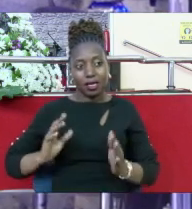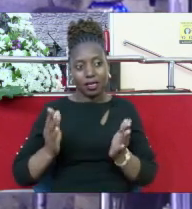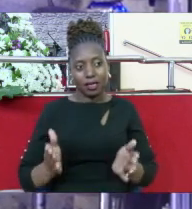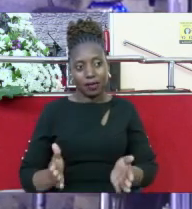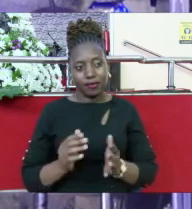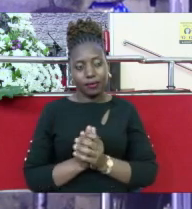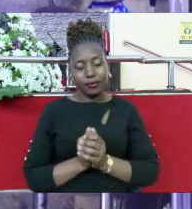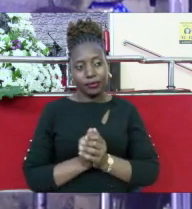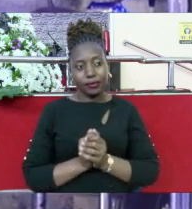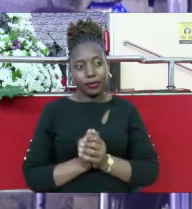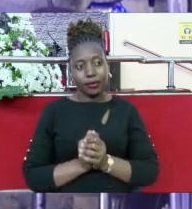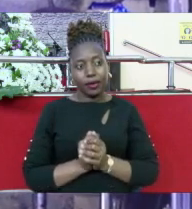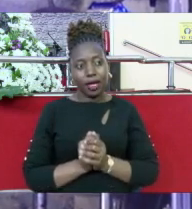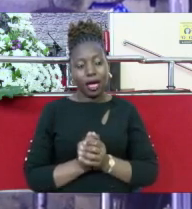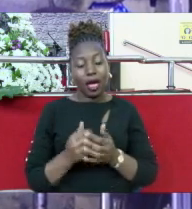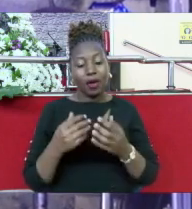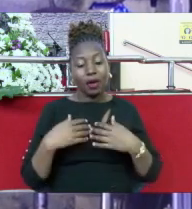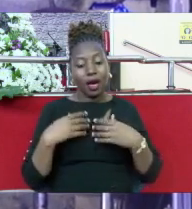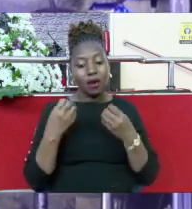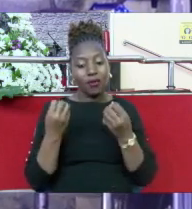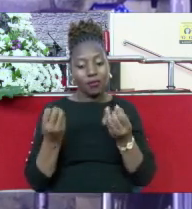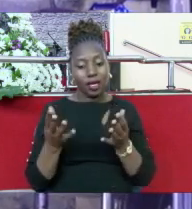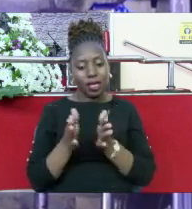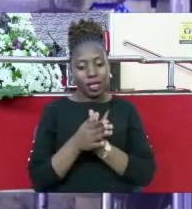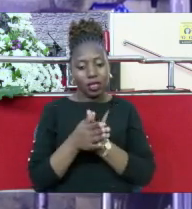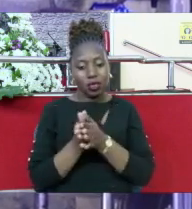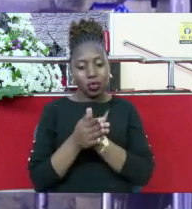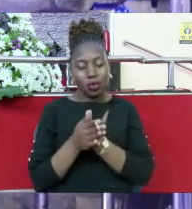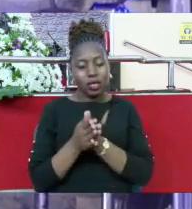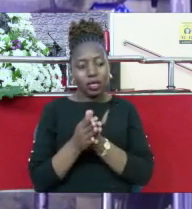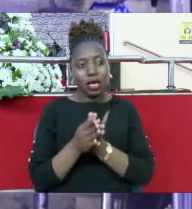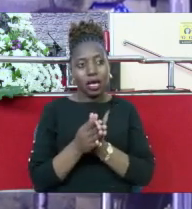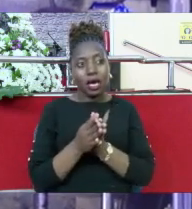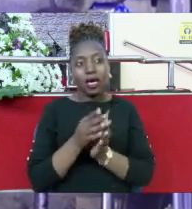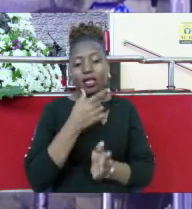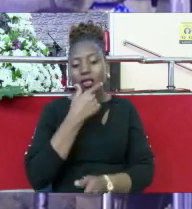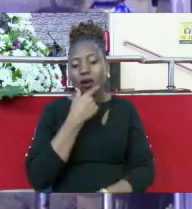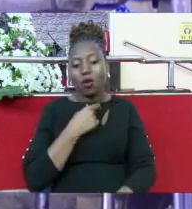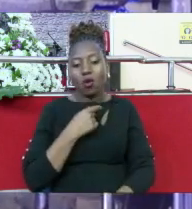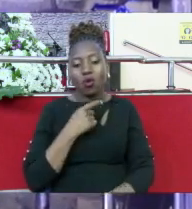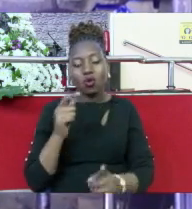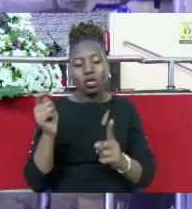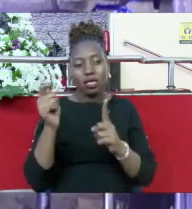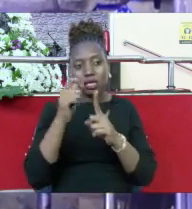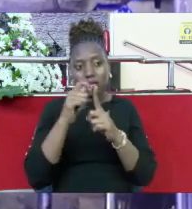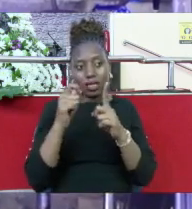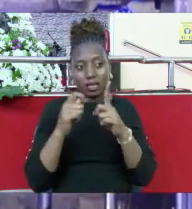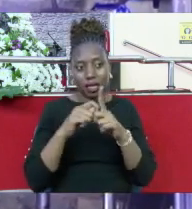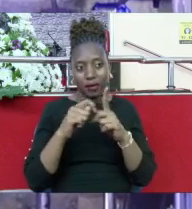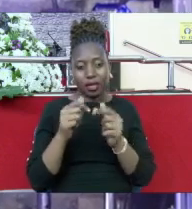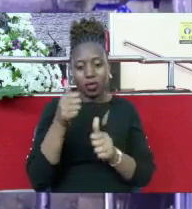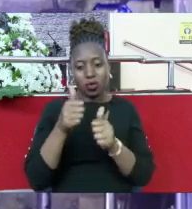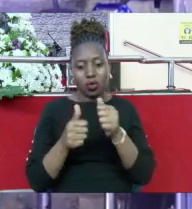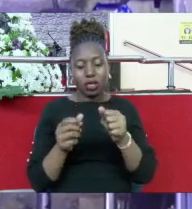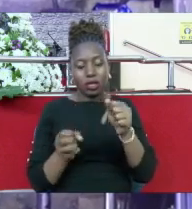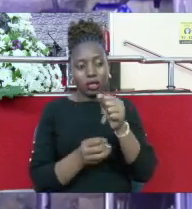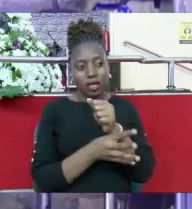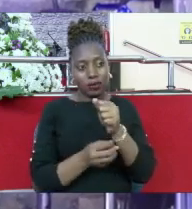many places in the Old Testament when we talked of that, but maybe I can just say,